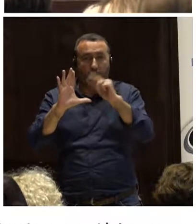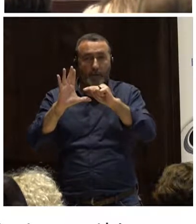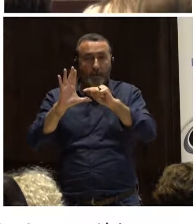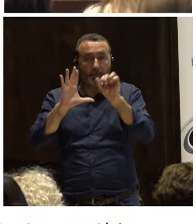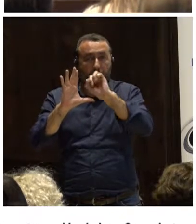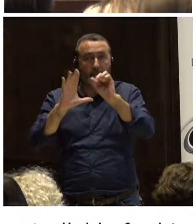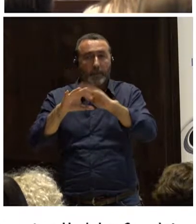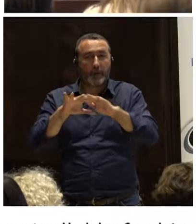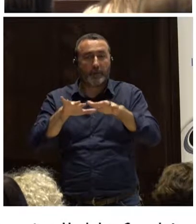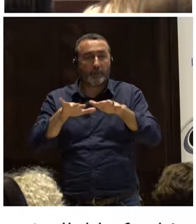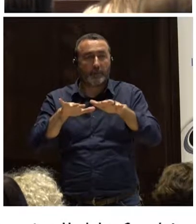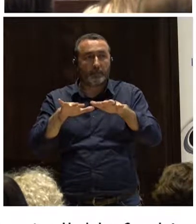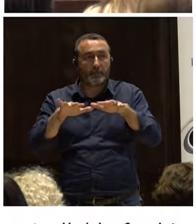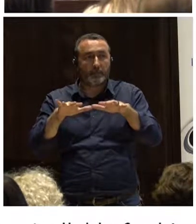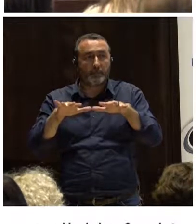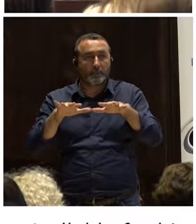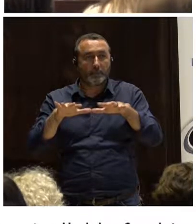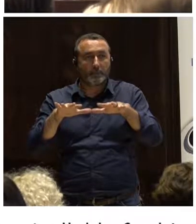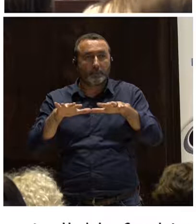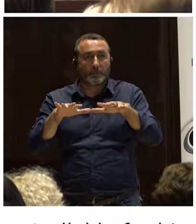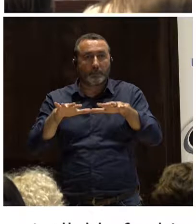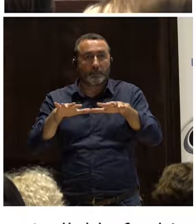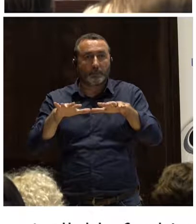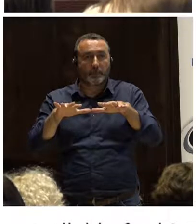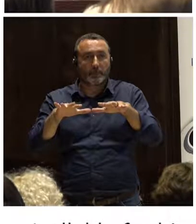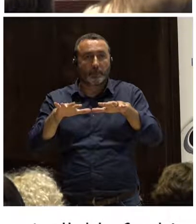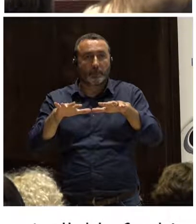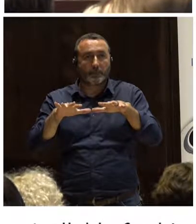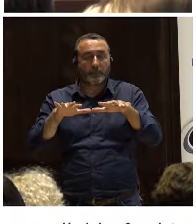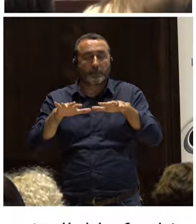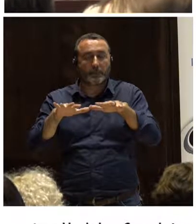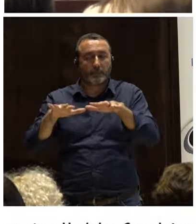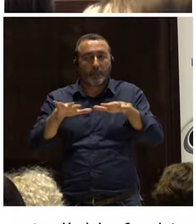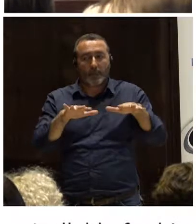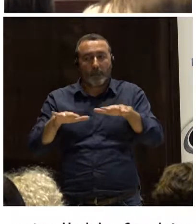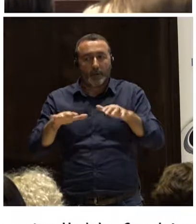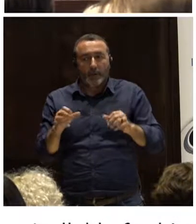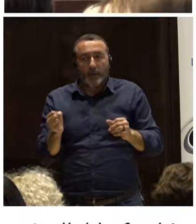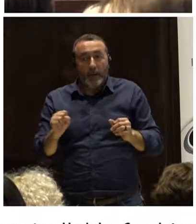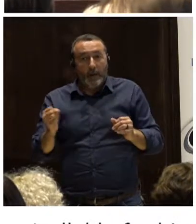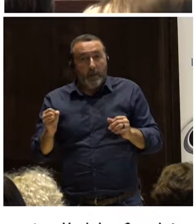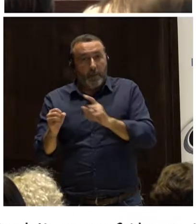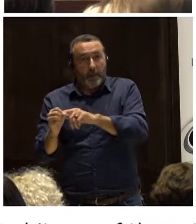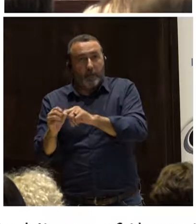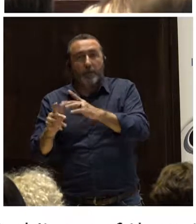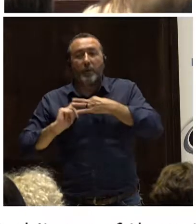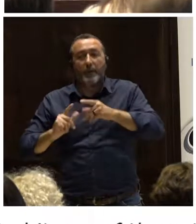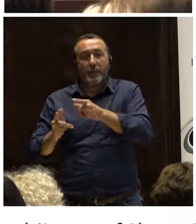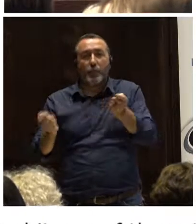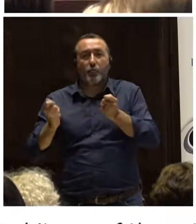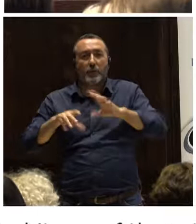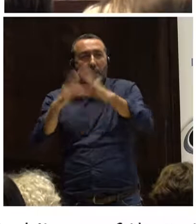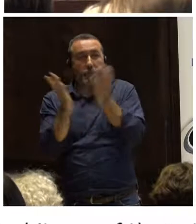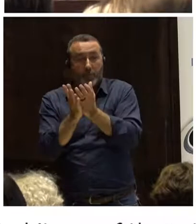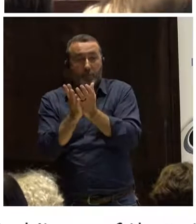round switches on his lap tray. So those are his ways to control the world. And so he can use those to control maybe